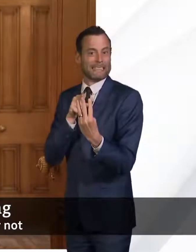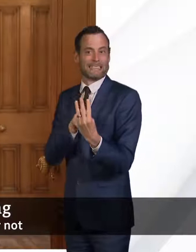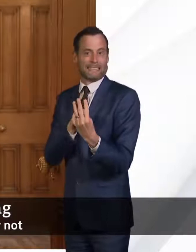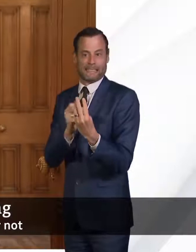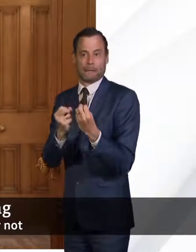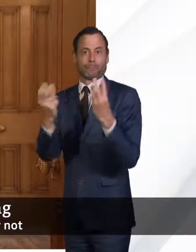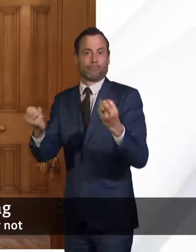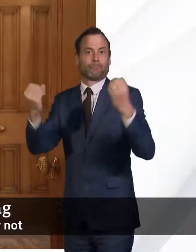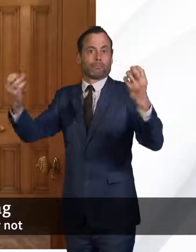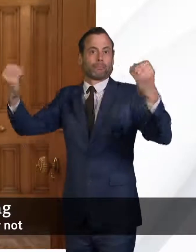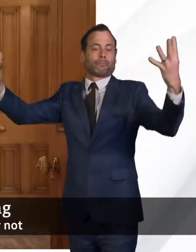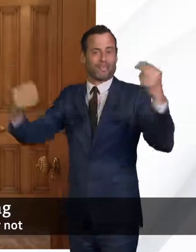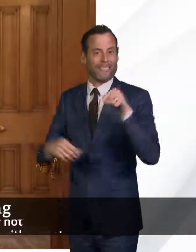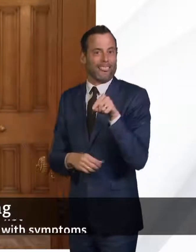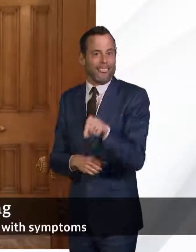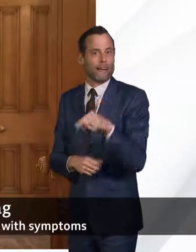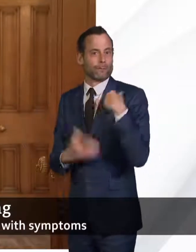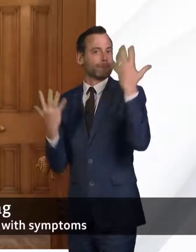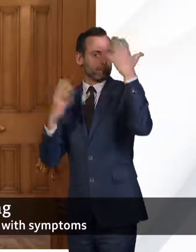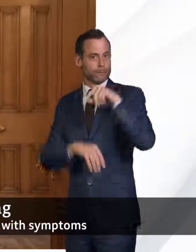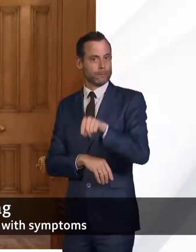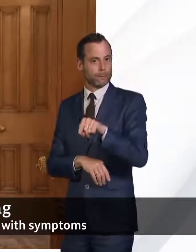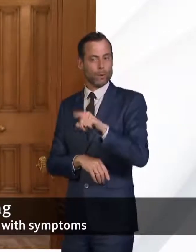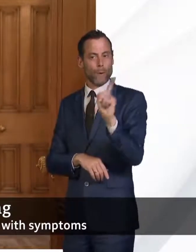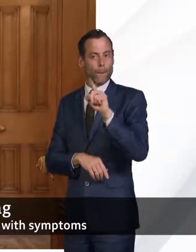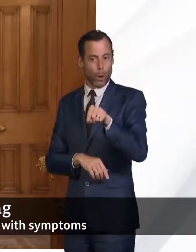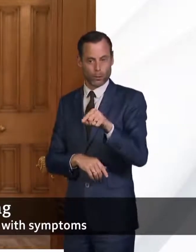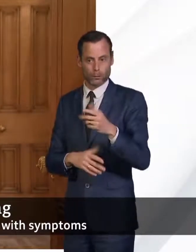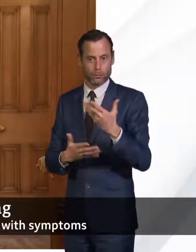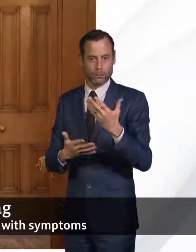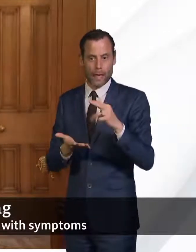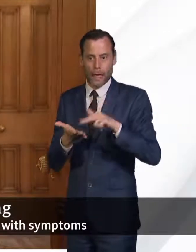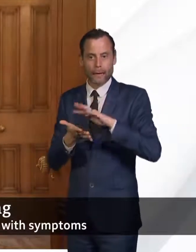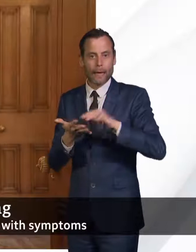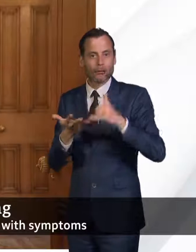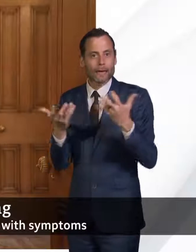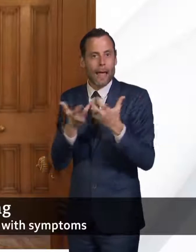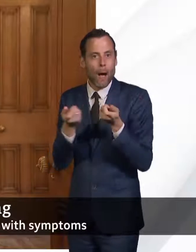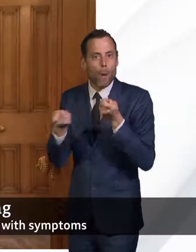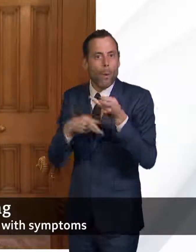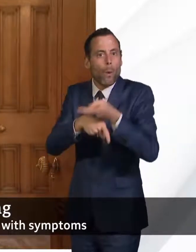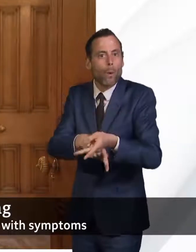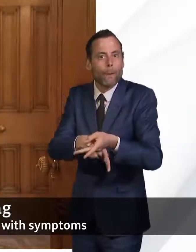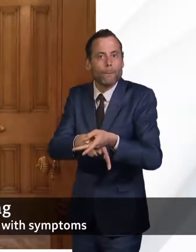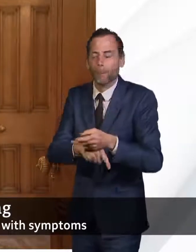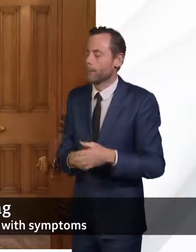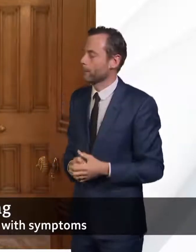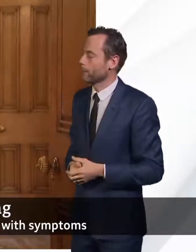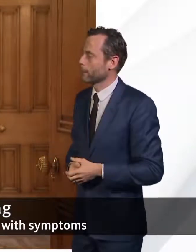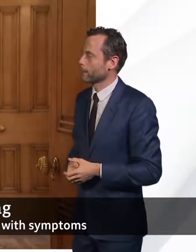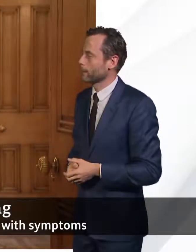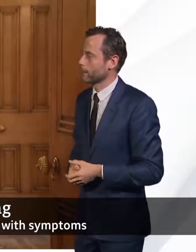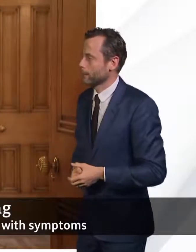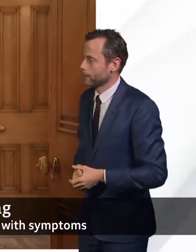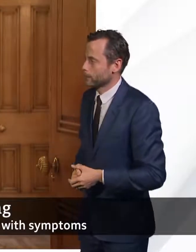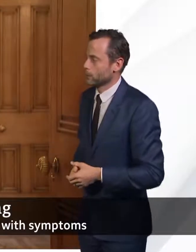a second peak and an overwhelming of the NHS in that area unless it's addressed. So although the level of the number of